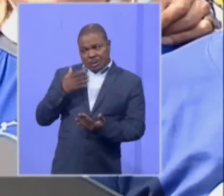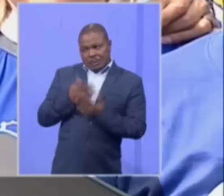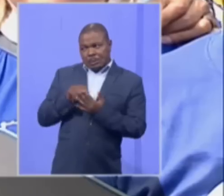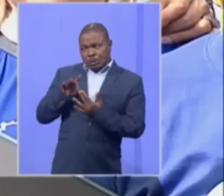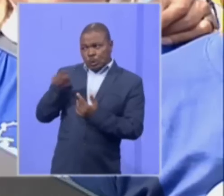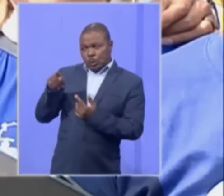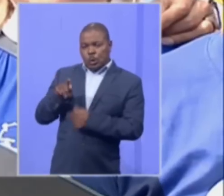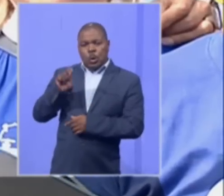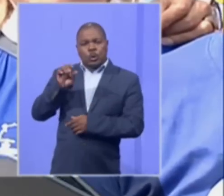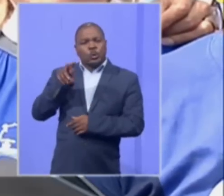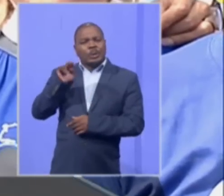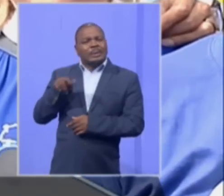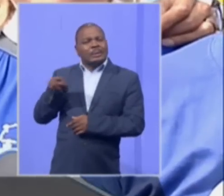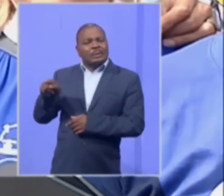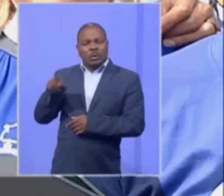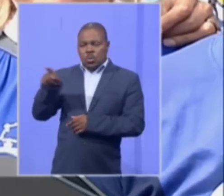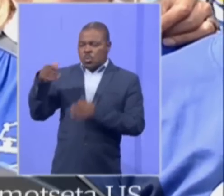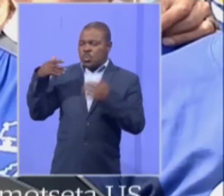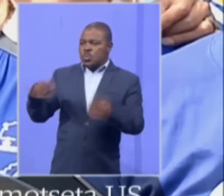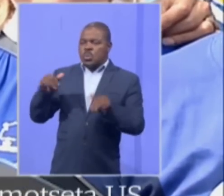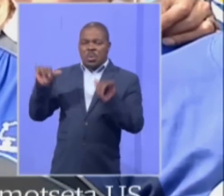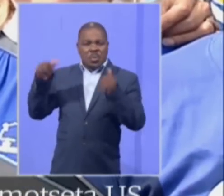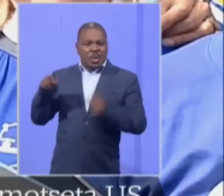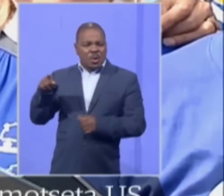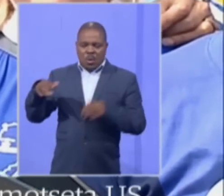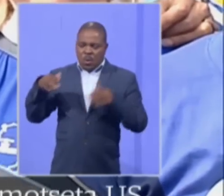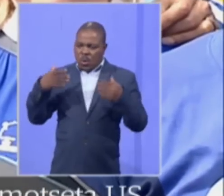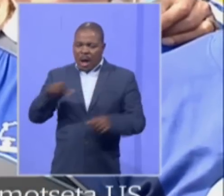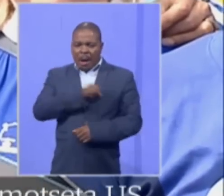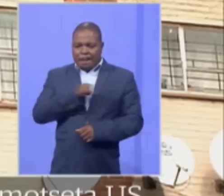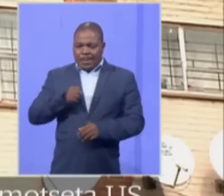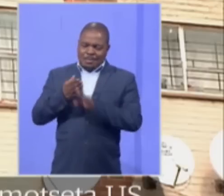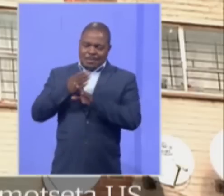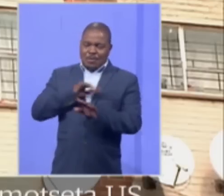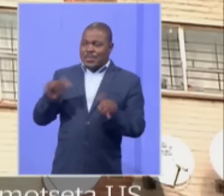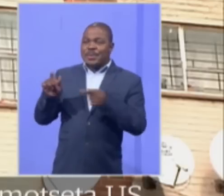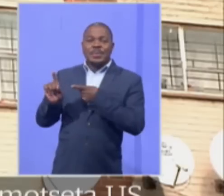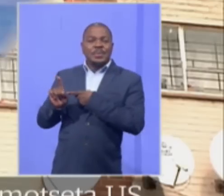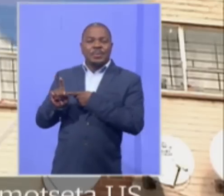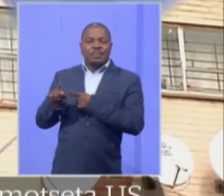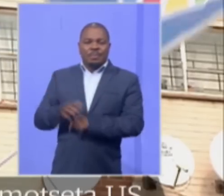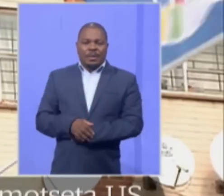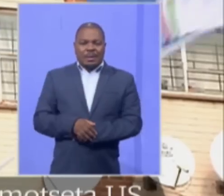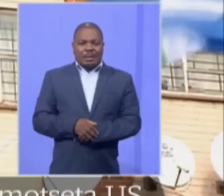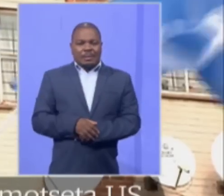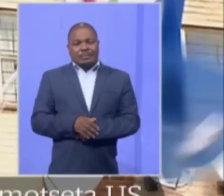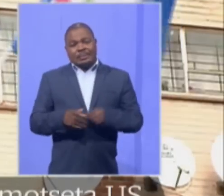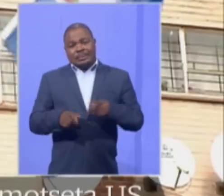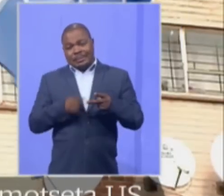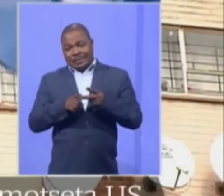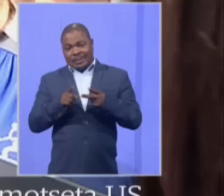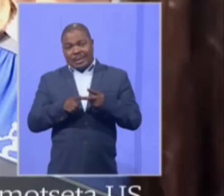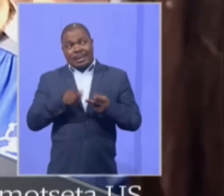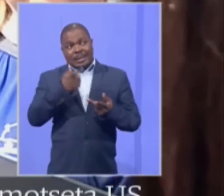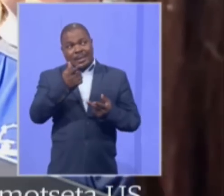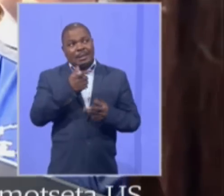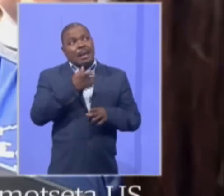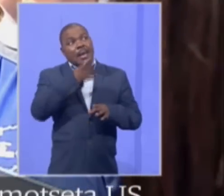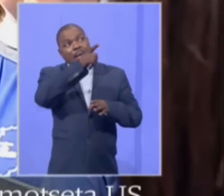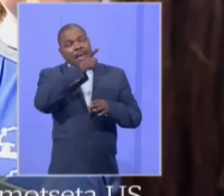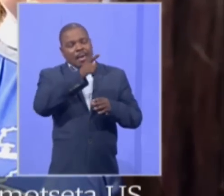would be absolutely excellent. He's been a very, very good ambassador before. Well, they cut off aid before the DA went